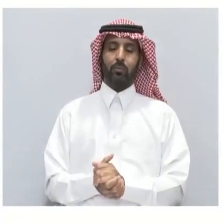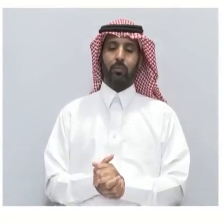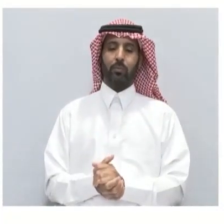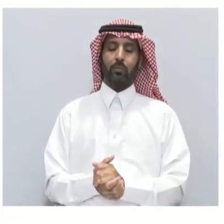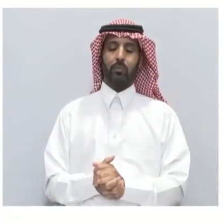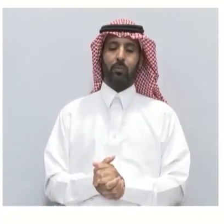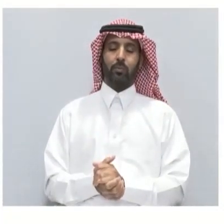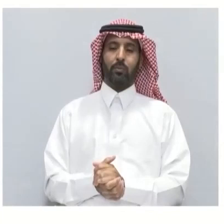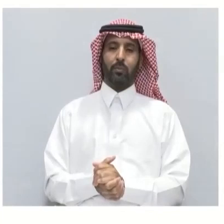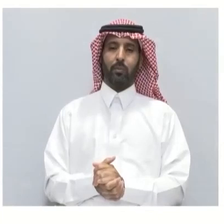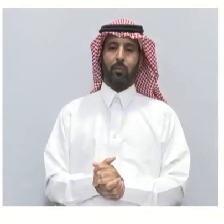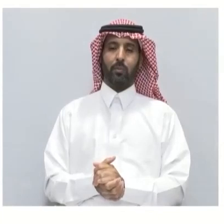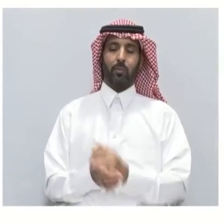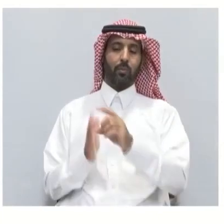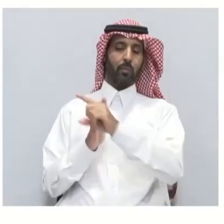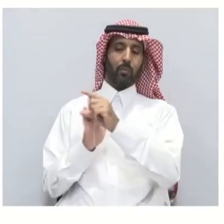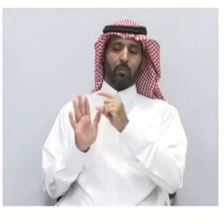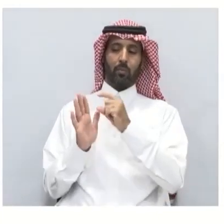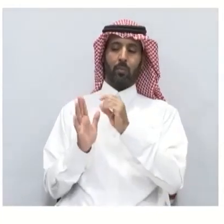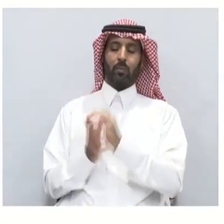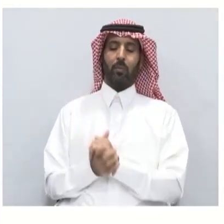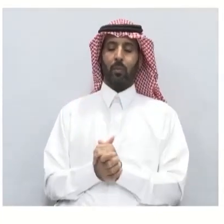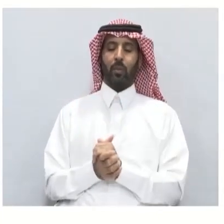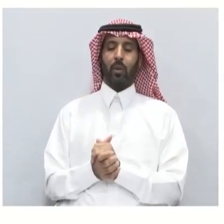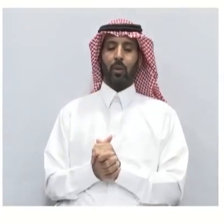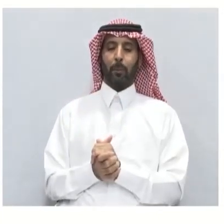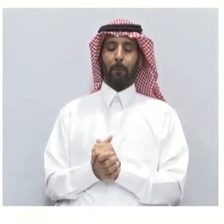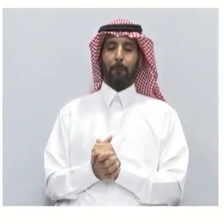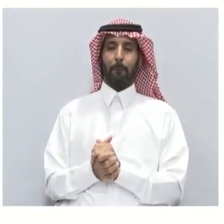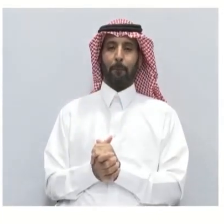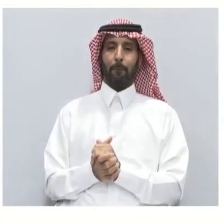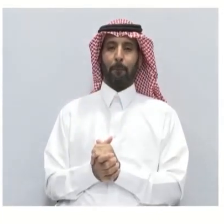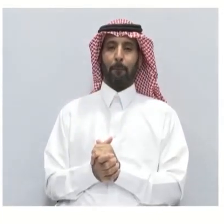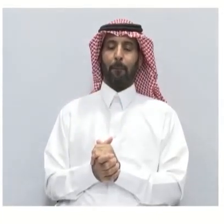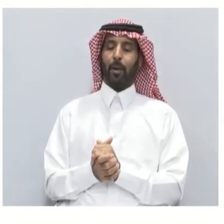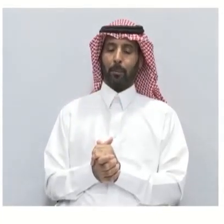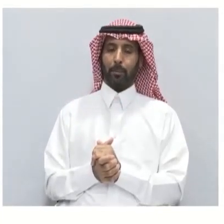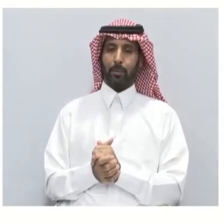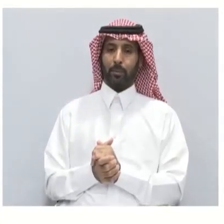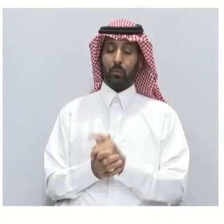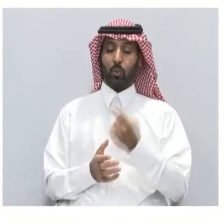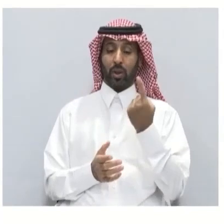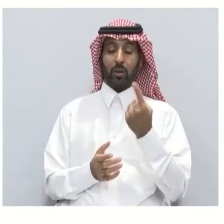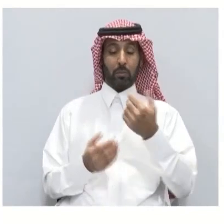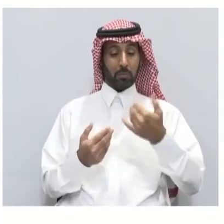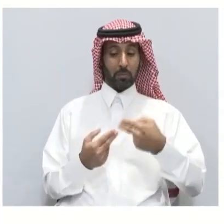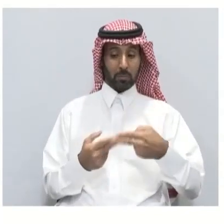article. This is the first article from Grayson, California. An inmate who was just one day away from